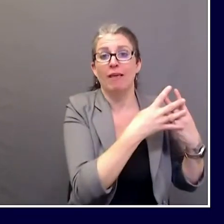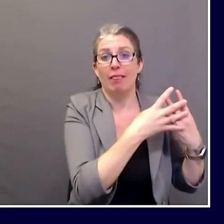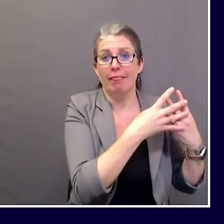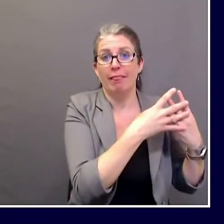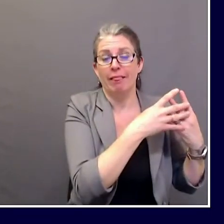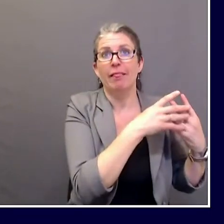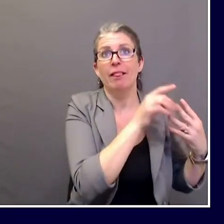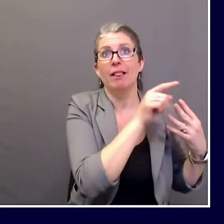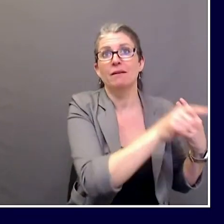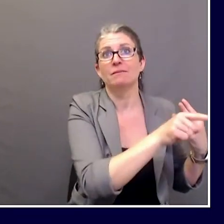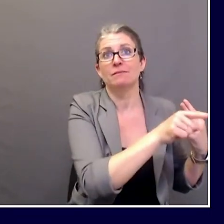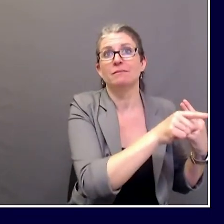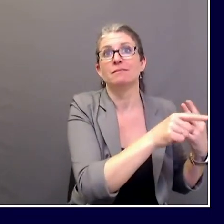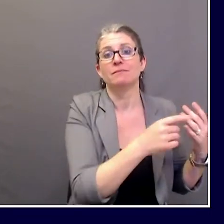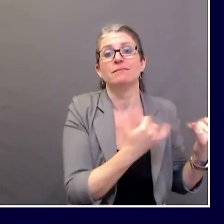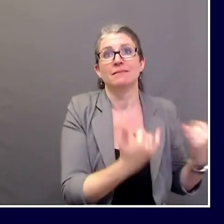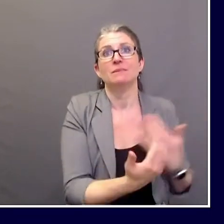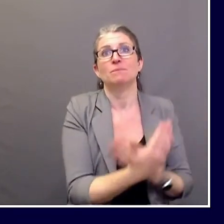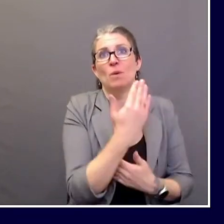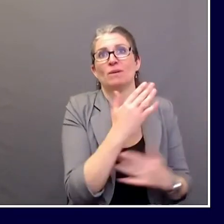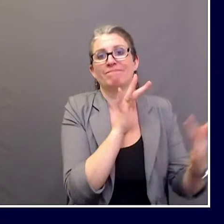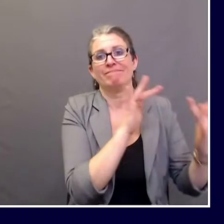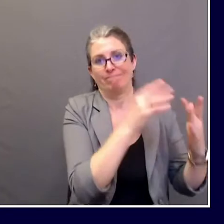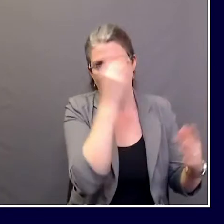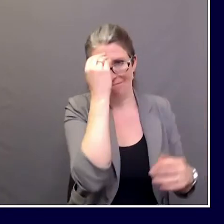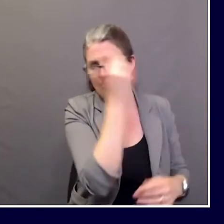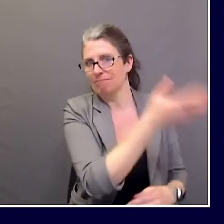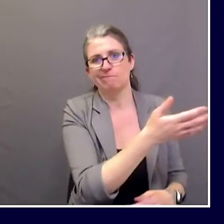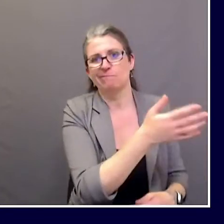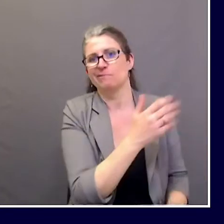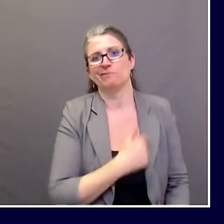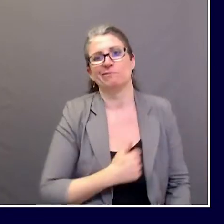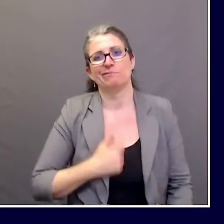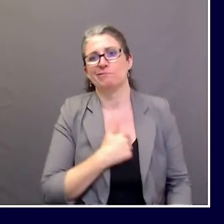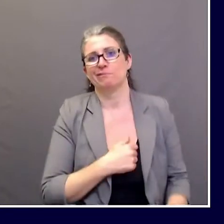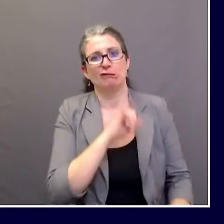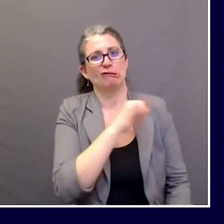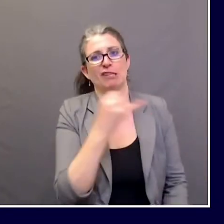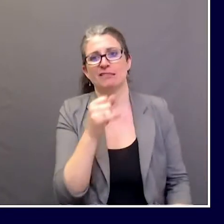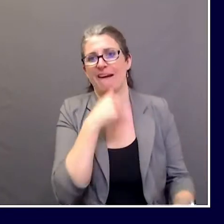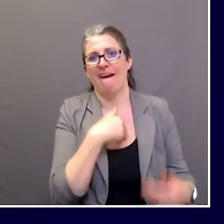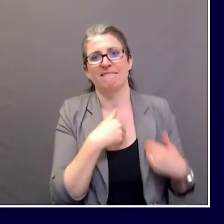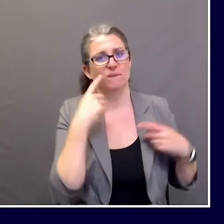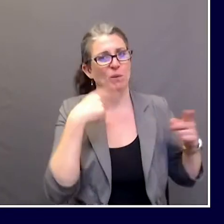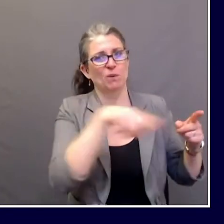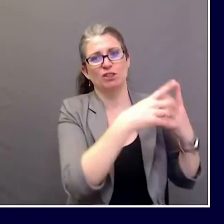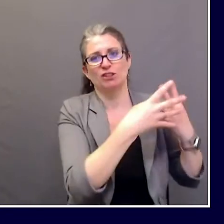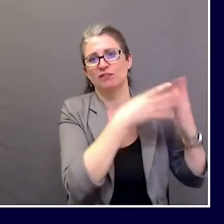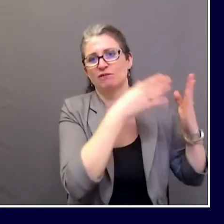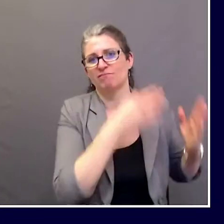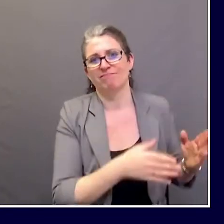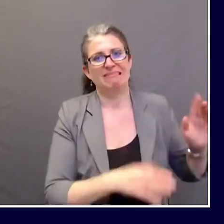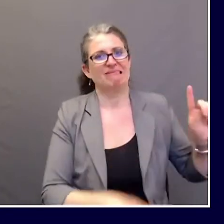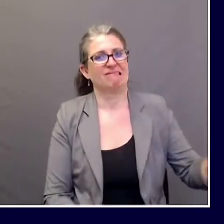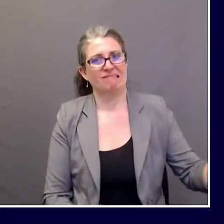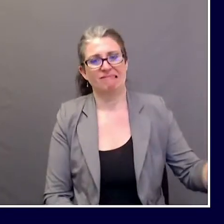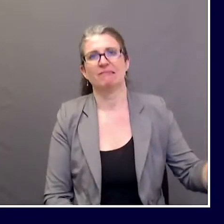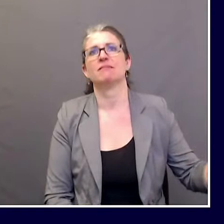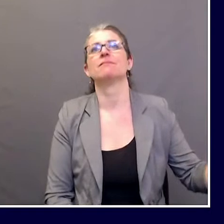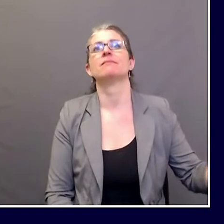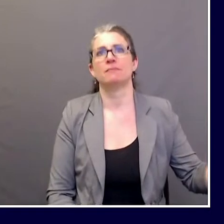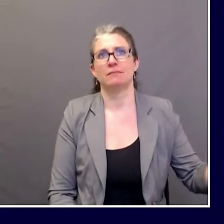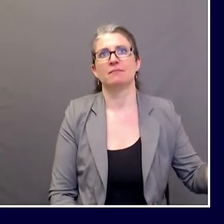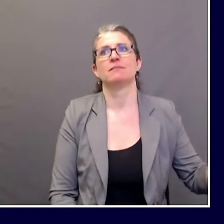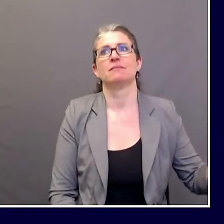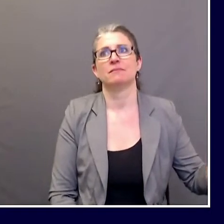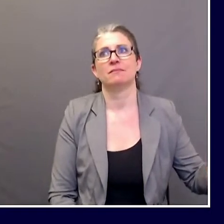and were holding for now. And we also sent 100 to the Holden Band of Maliseet Health and Wellness Center. And again,